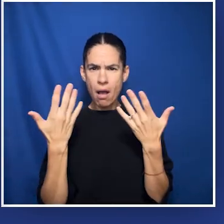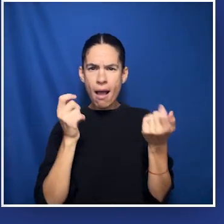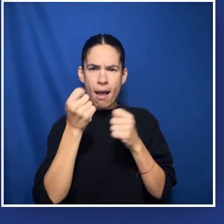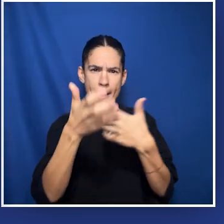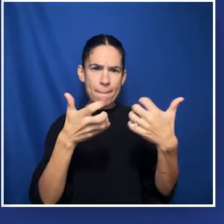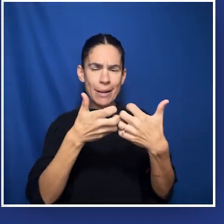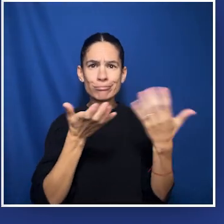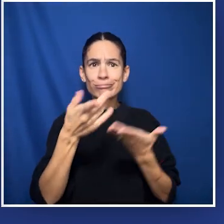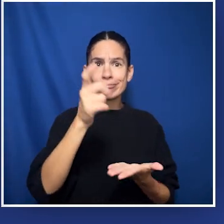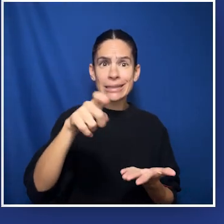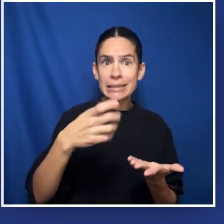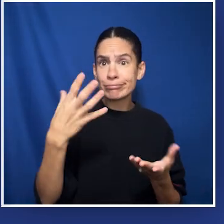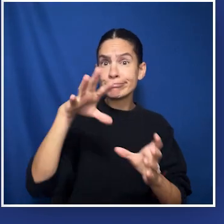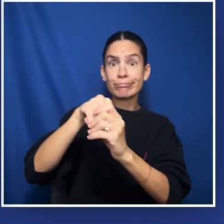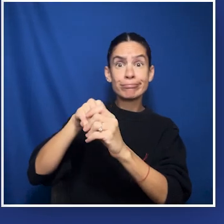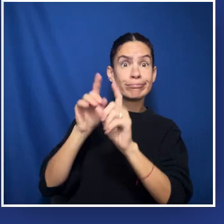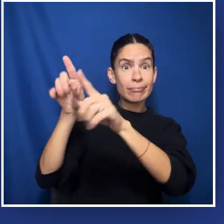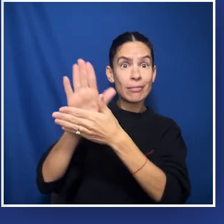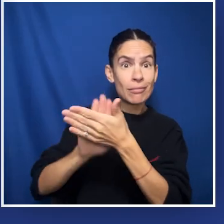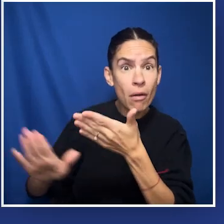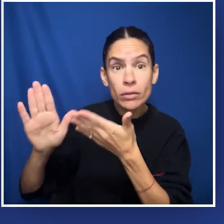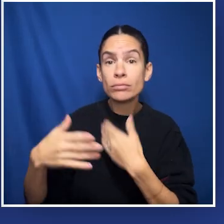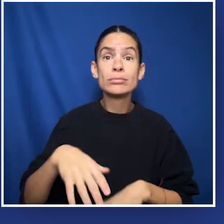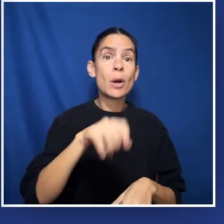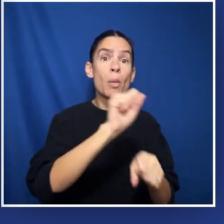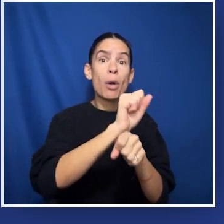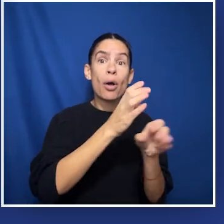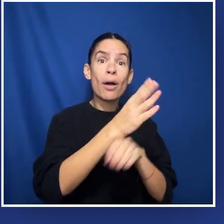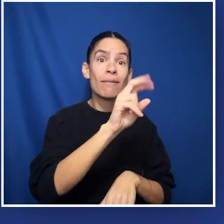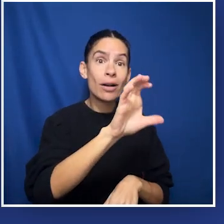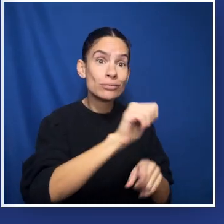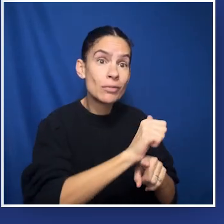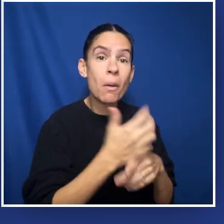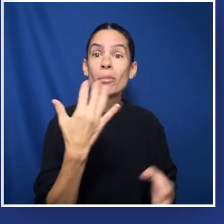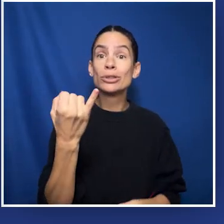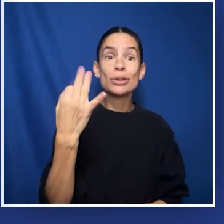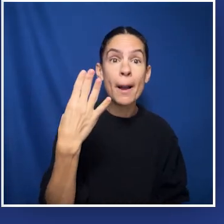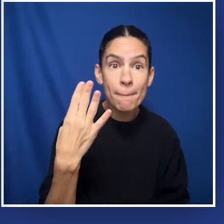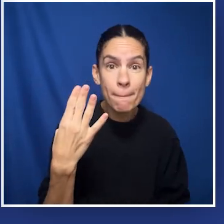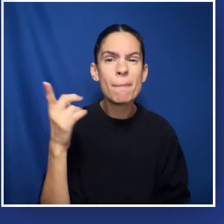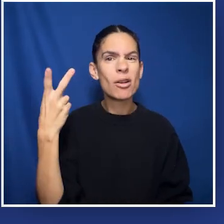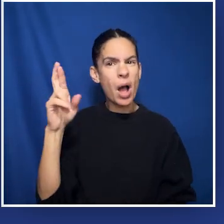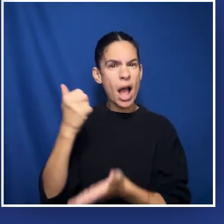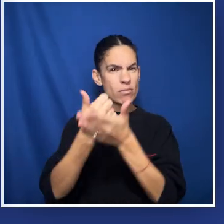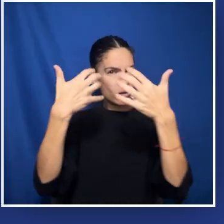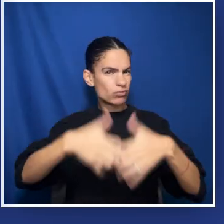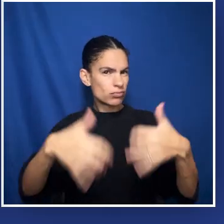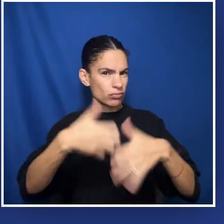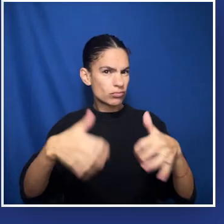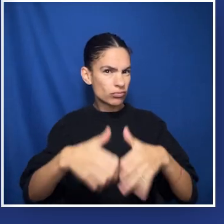types of accommodations and services you might need at a college, vocational training, or even a job, and help set them up for